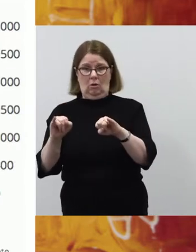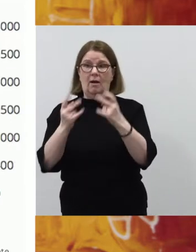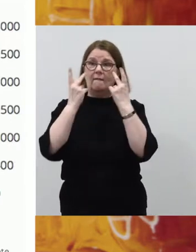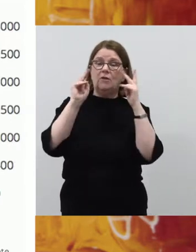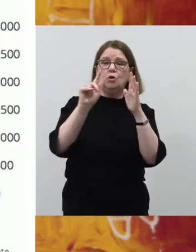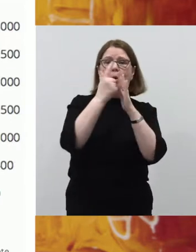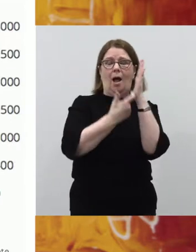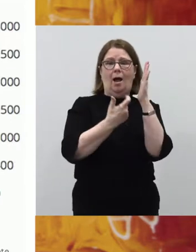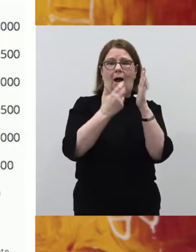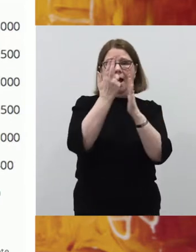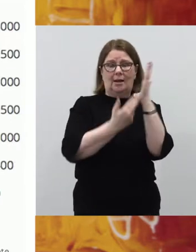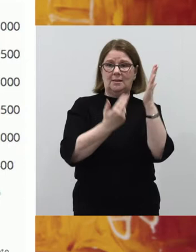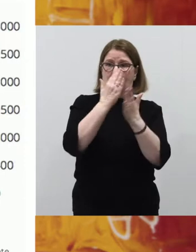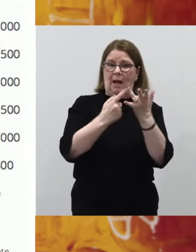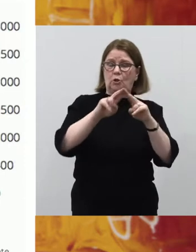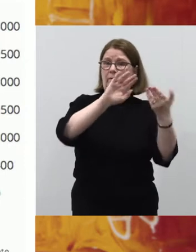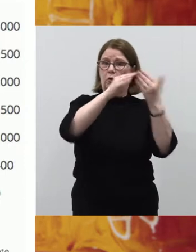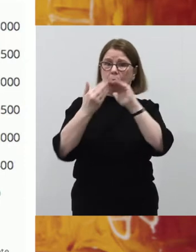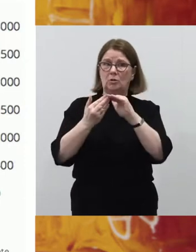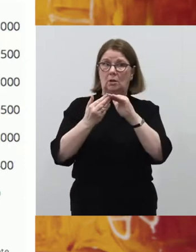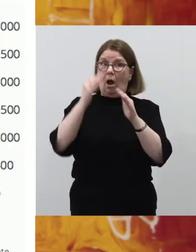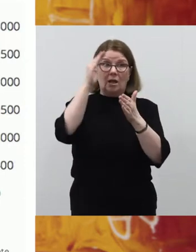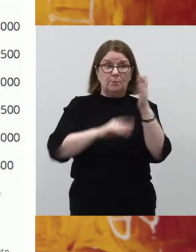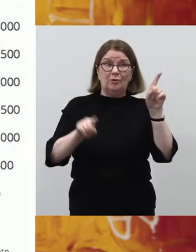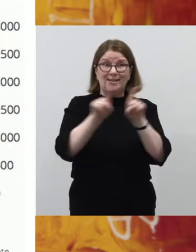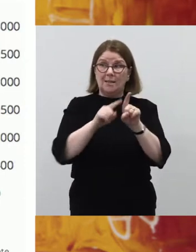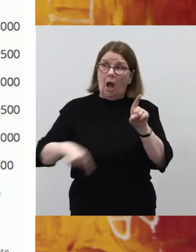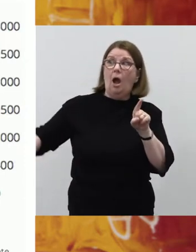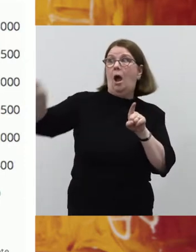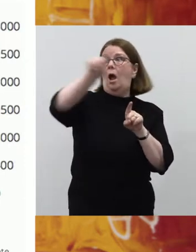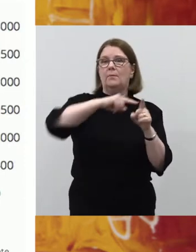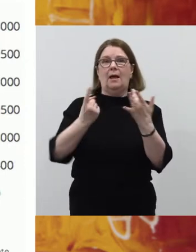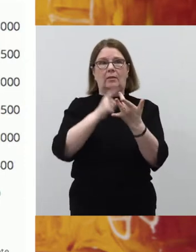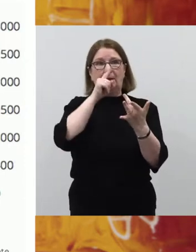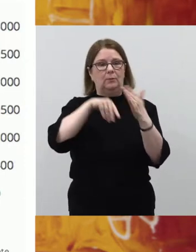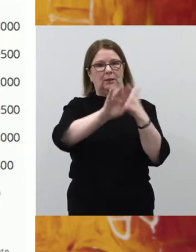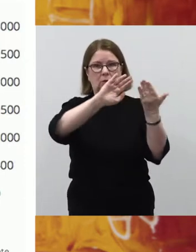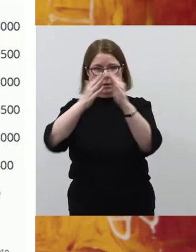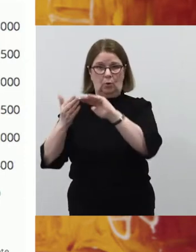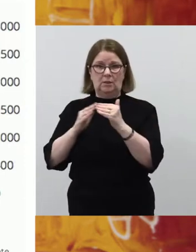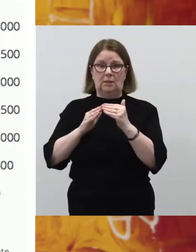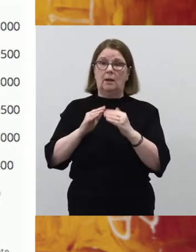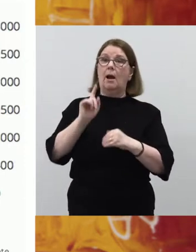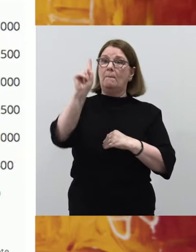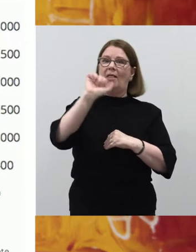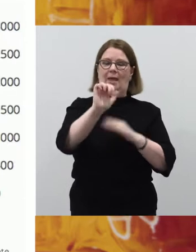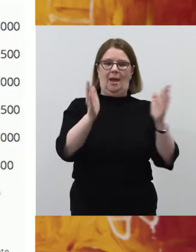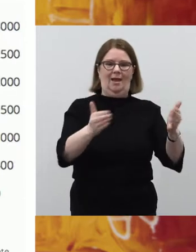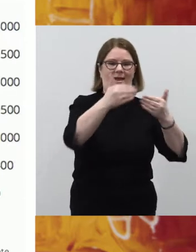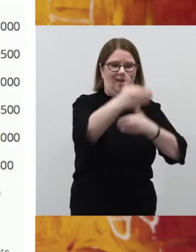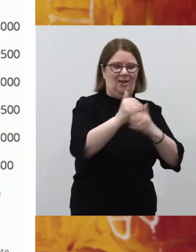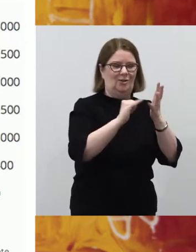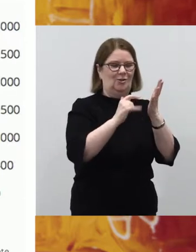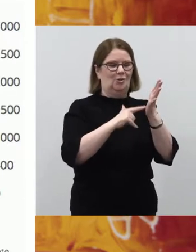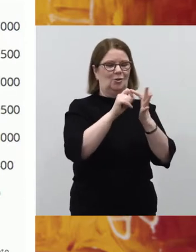Kimberley, which was non-existent before the 1960s, has now doubled every decade. And perhaps the most